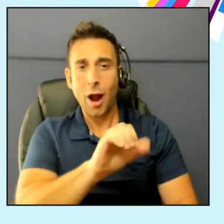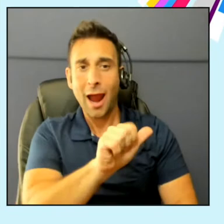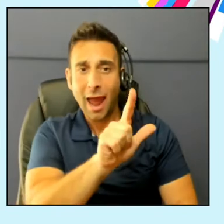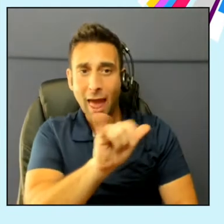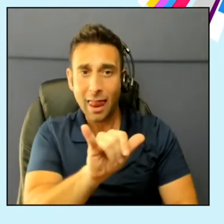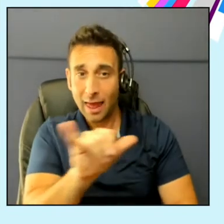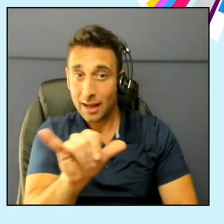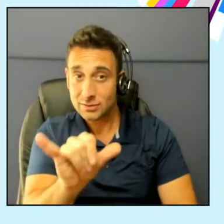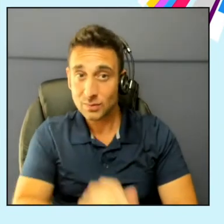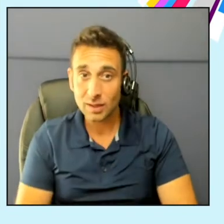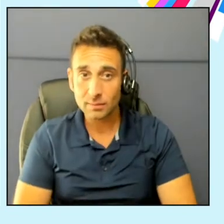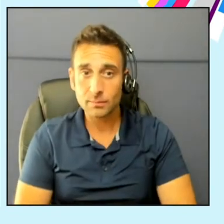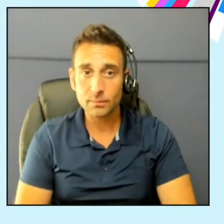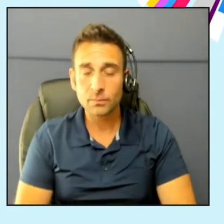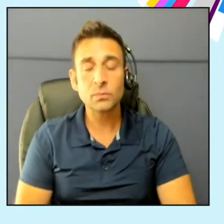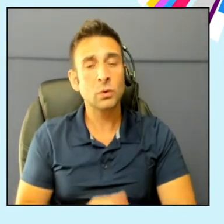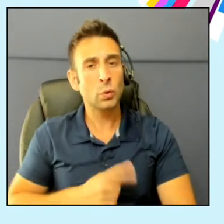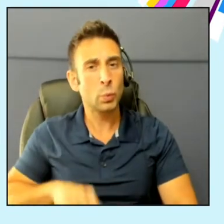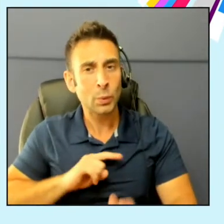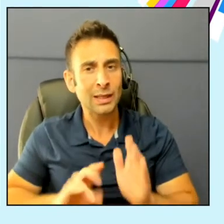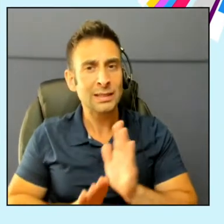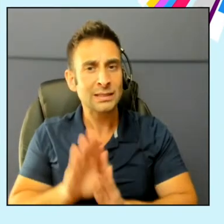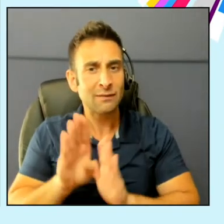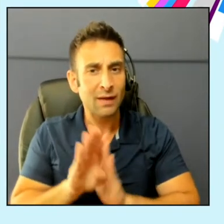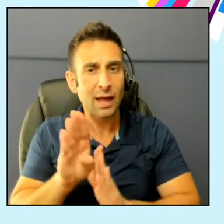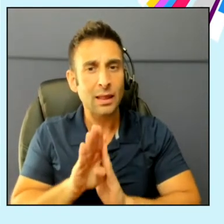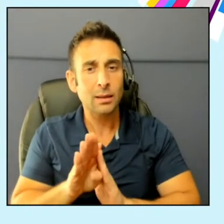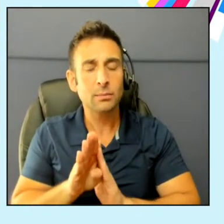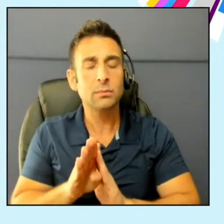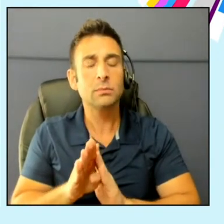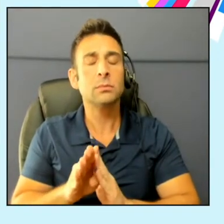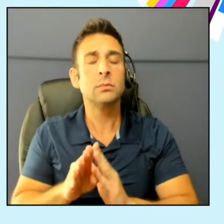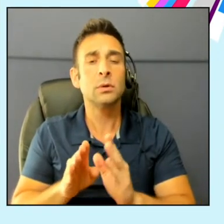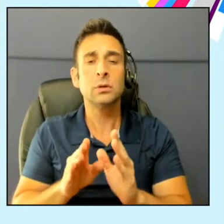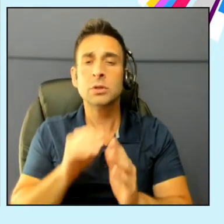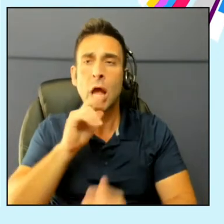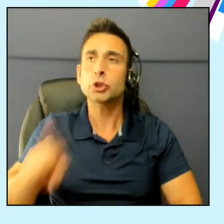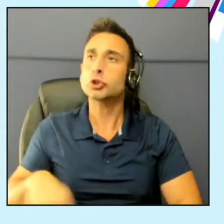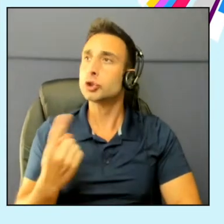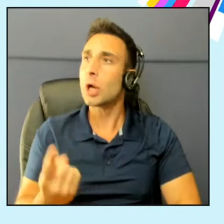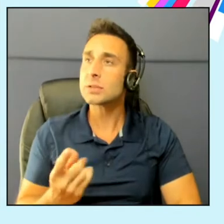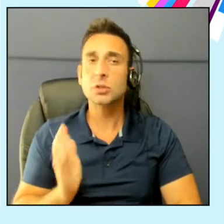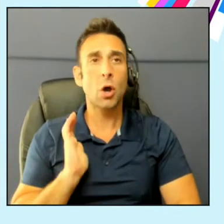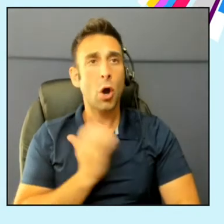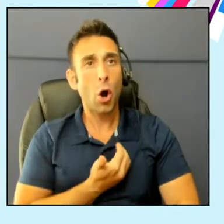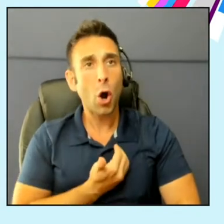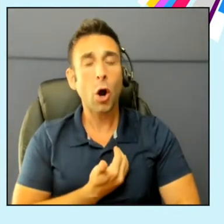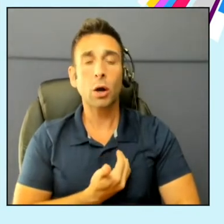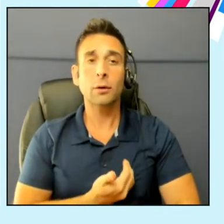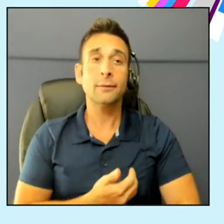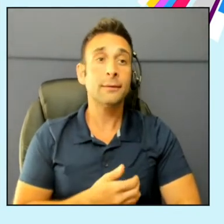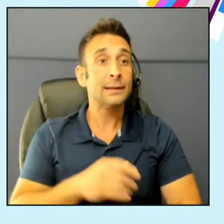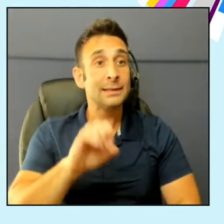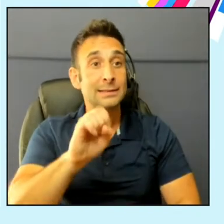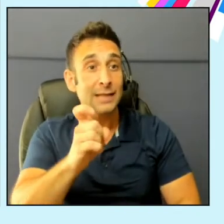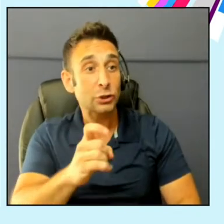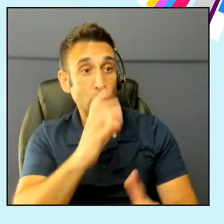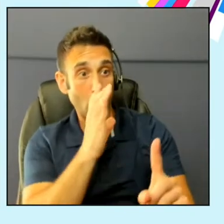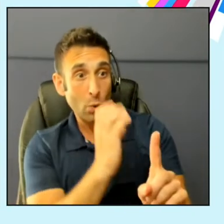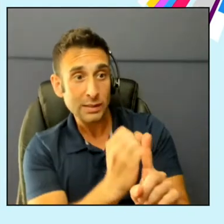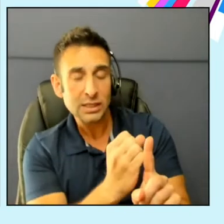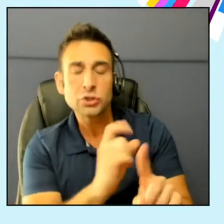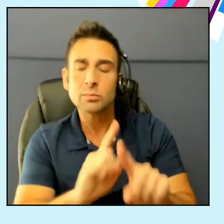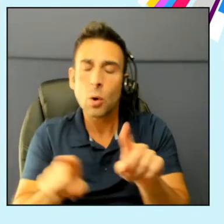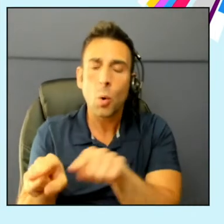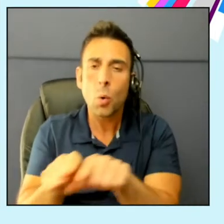able to develop talking points beyond our sexual orientation and gender identity, like talking about our families, our